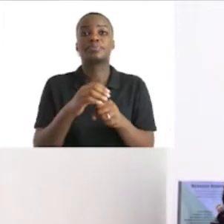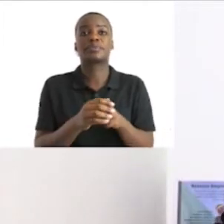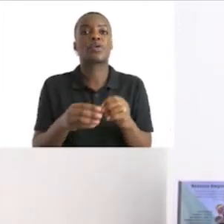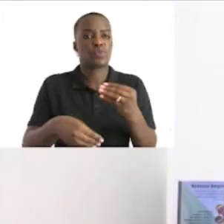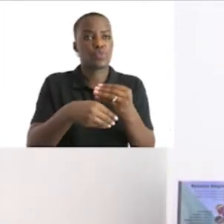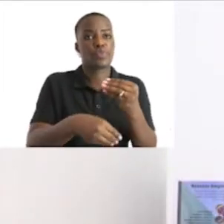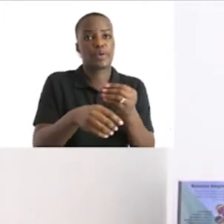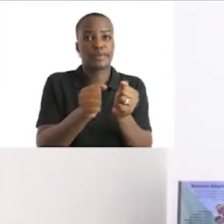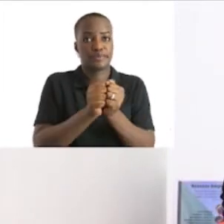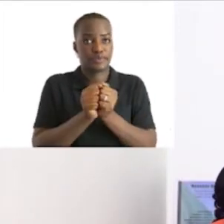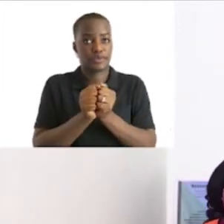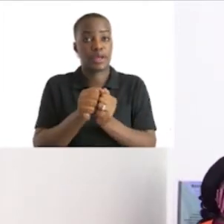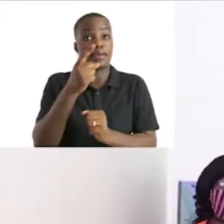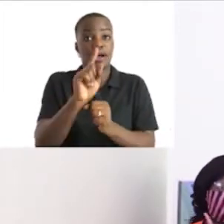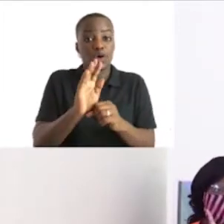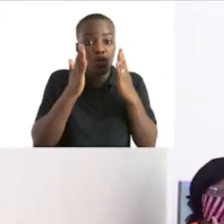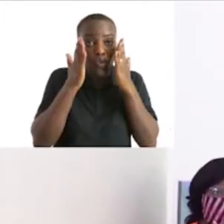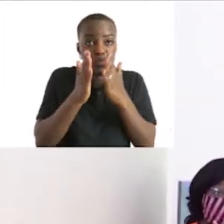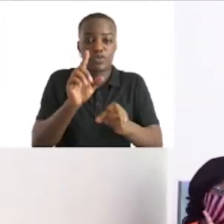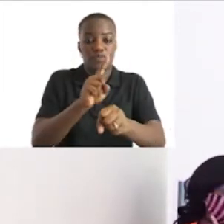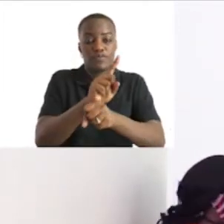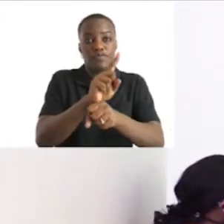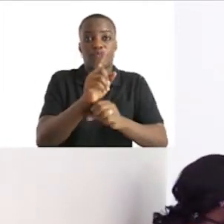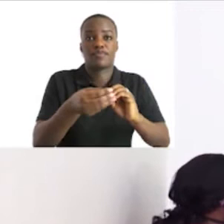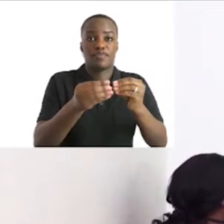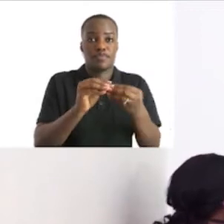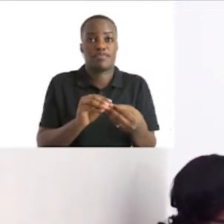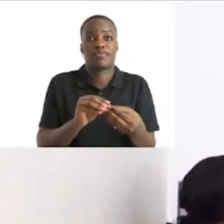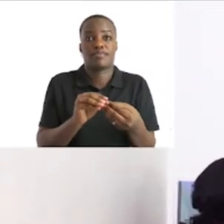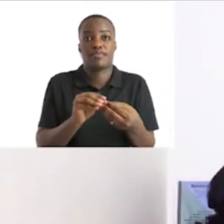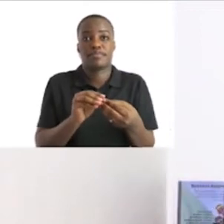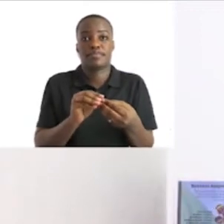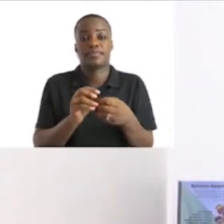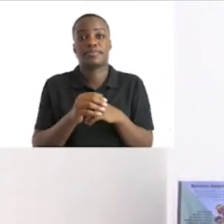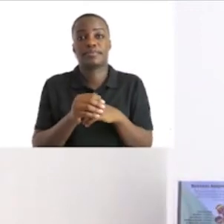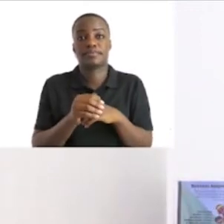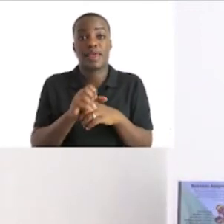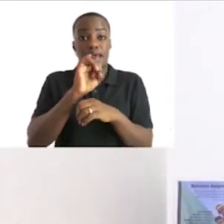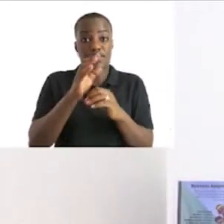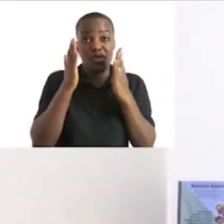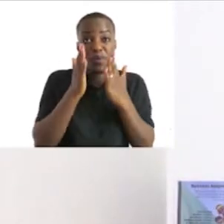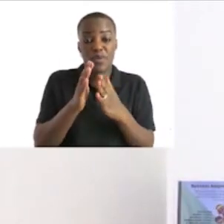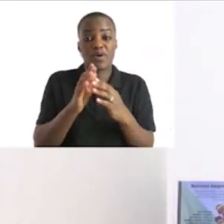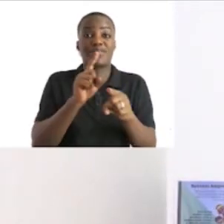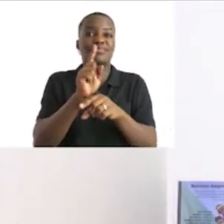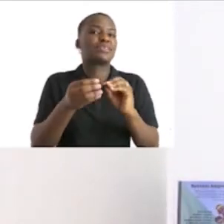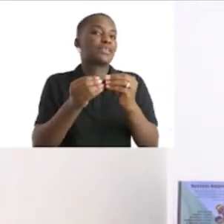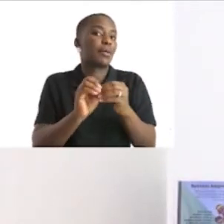adding, but we are also looking at the first digit. So if we say